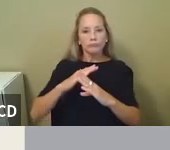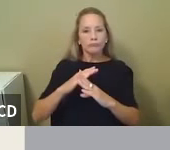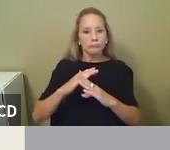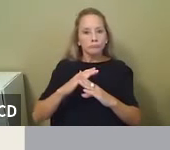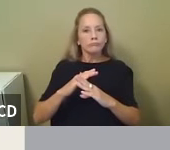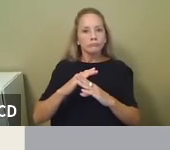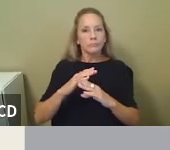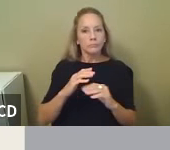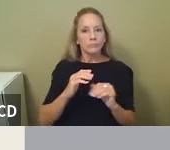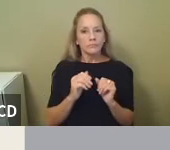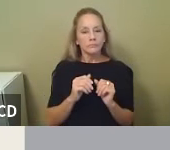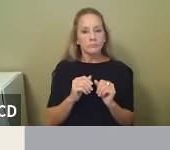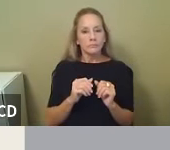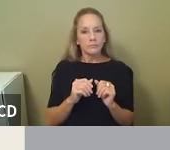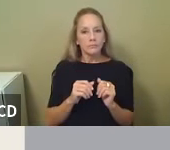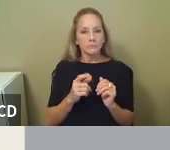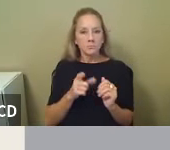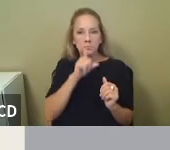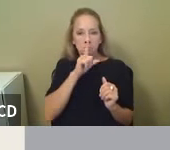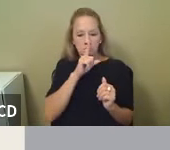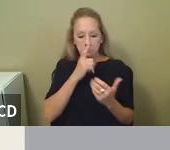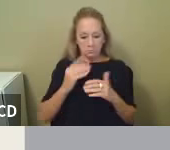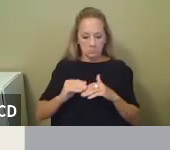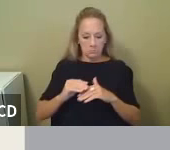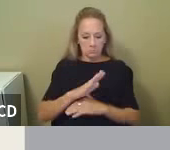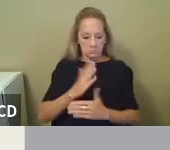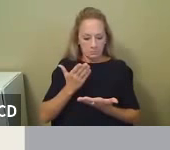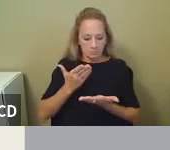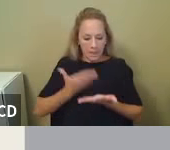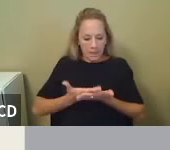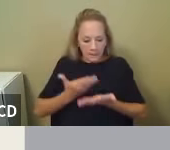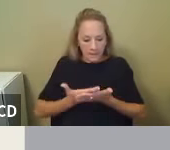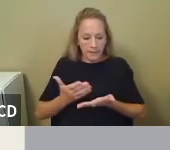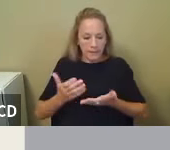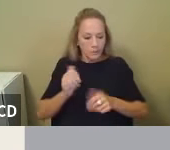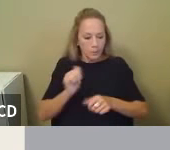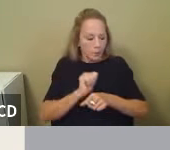that don't actually have an economic impact. If anyone's interested, you can go to